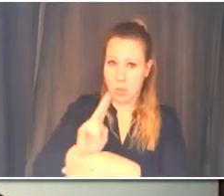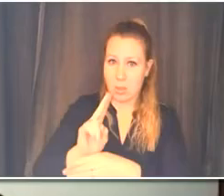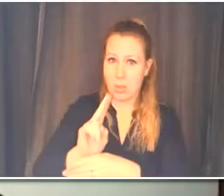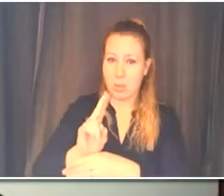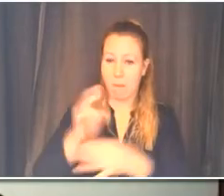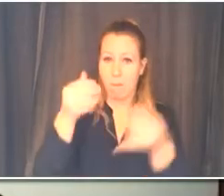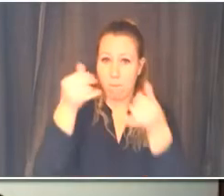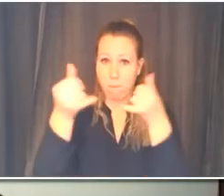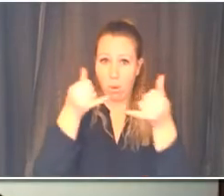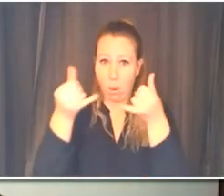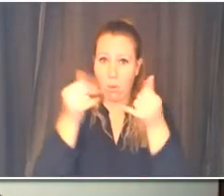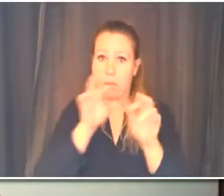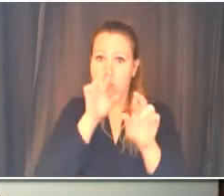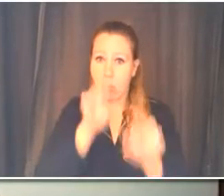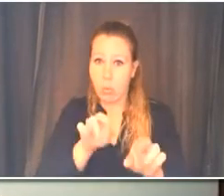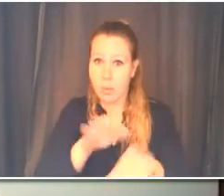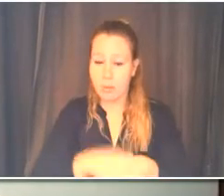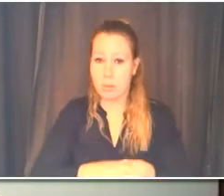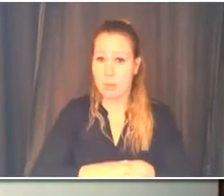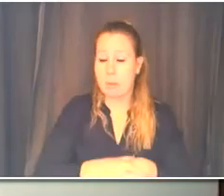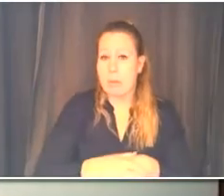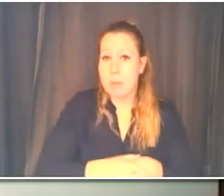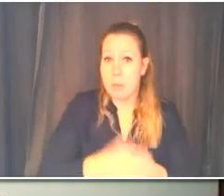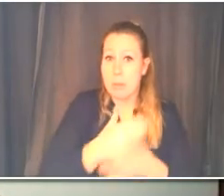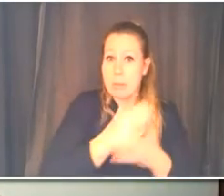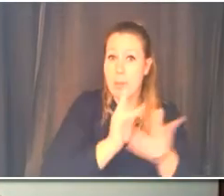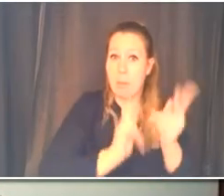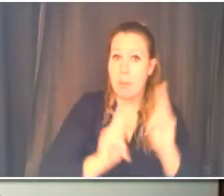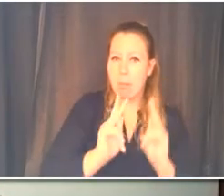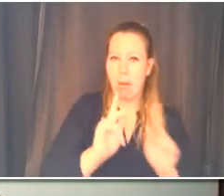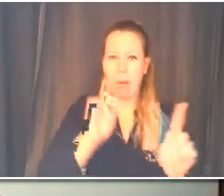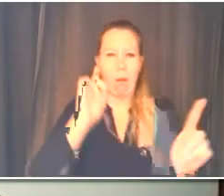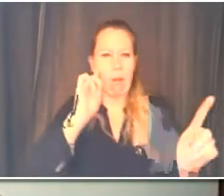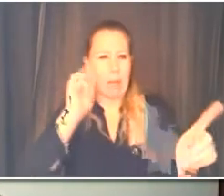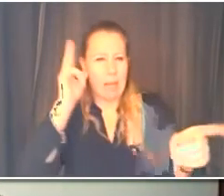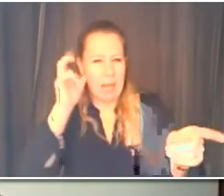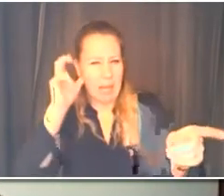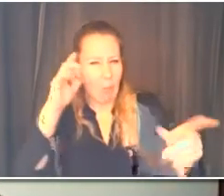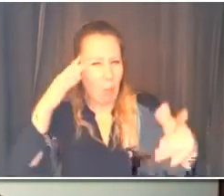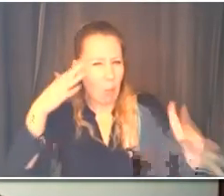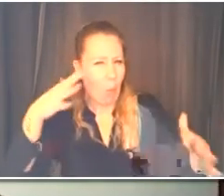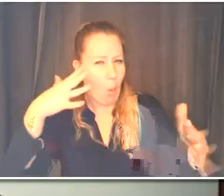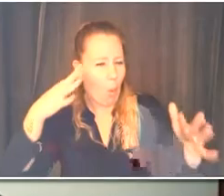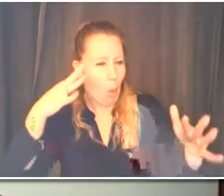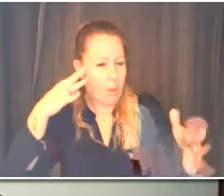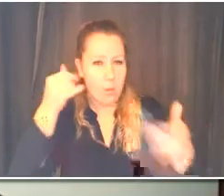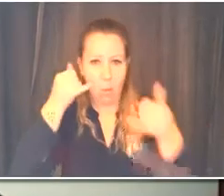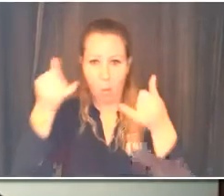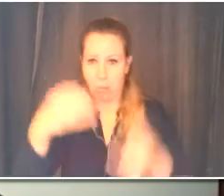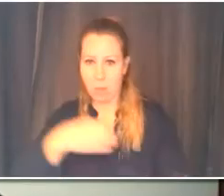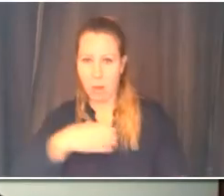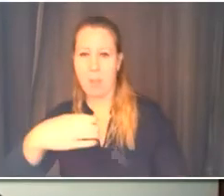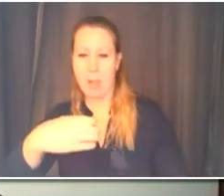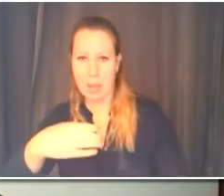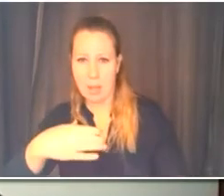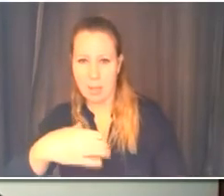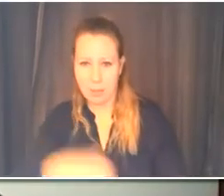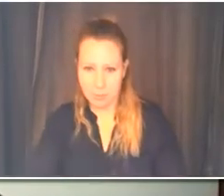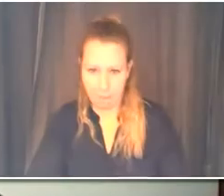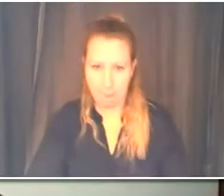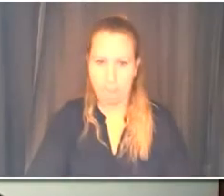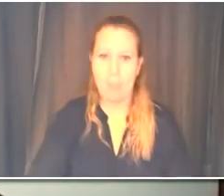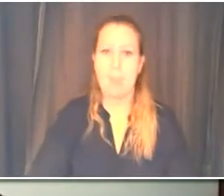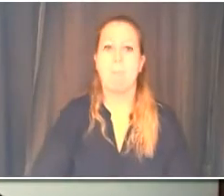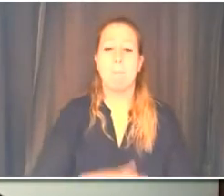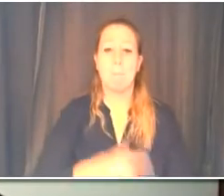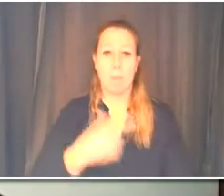for loud noises and and Etc and we drilled way way down to see if any of those calls could have